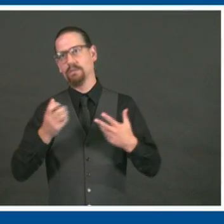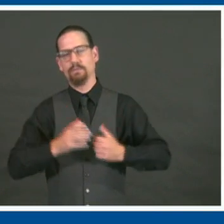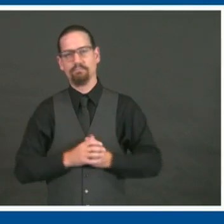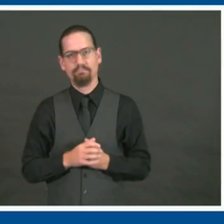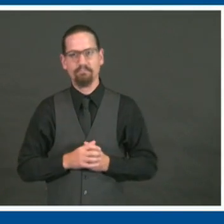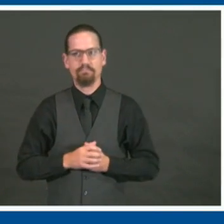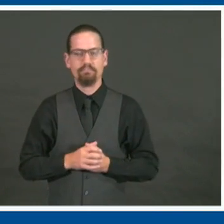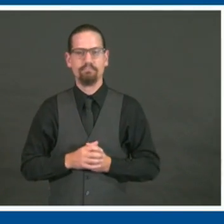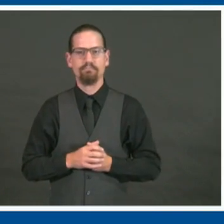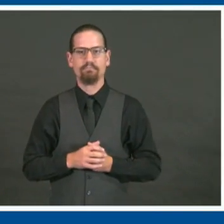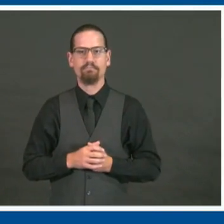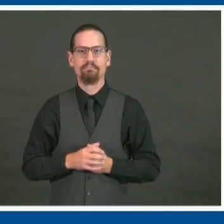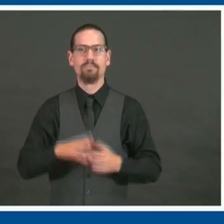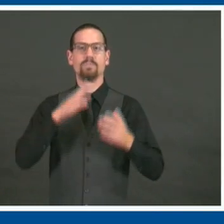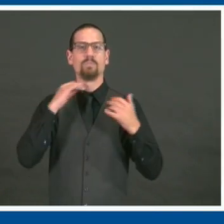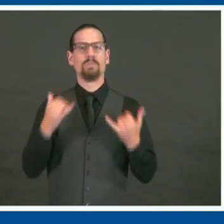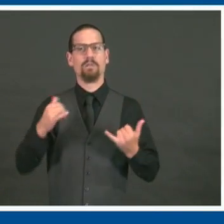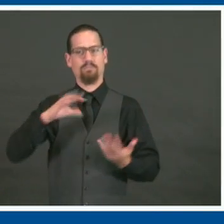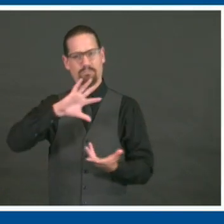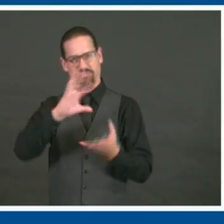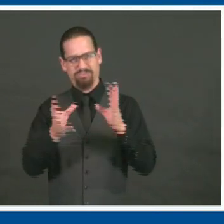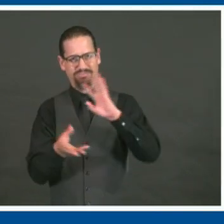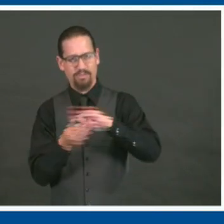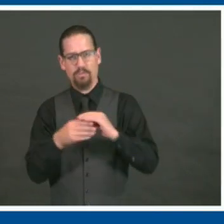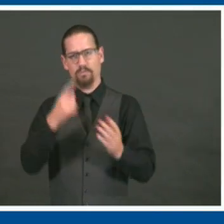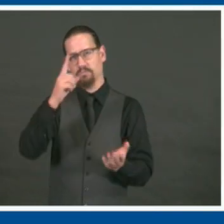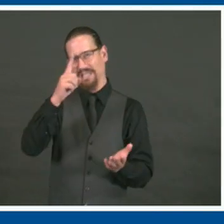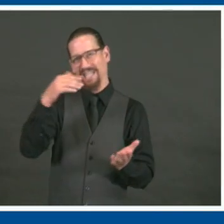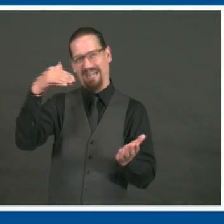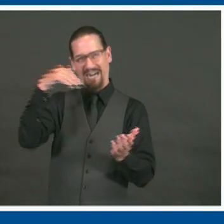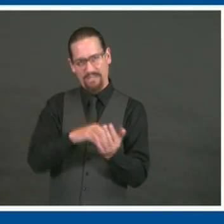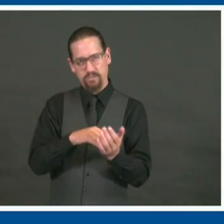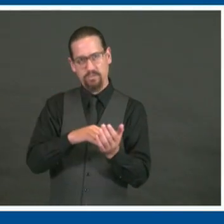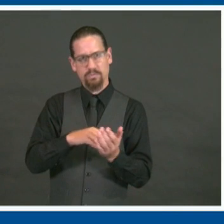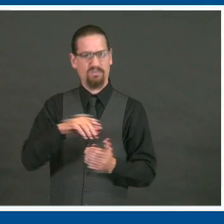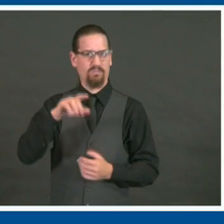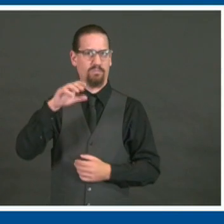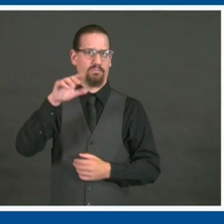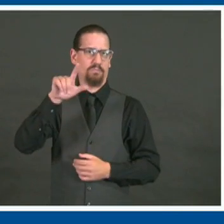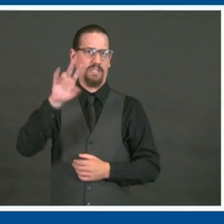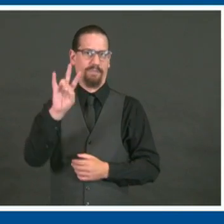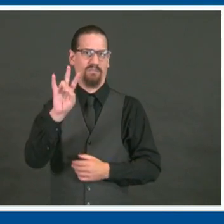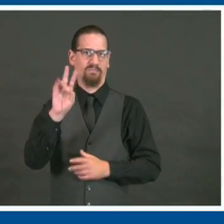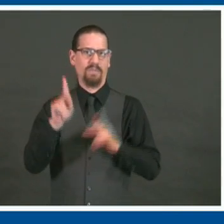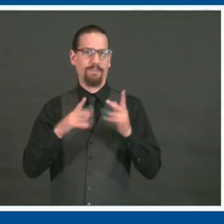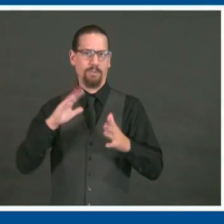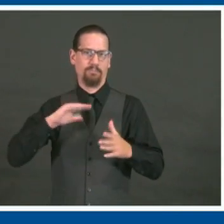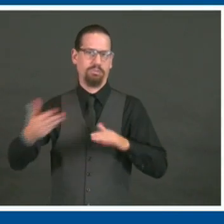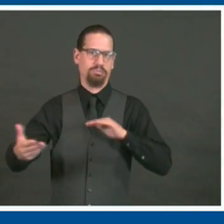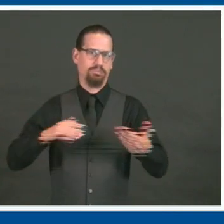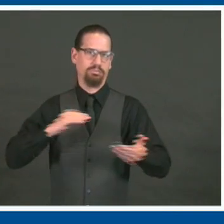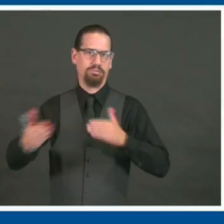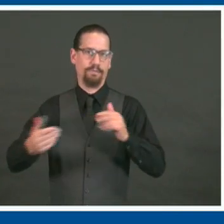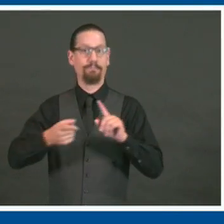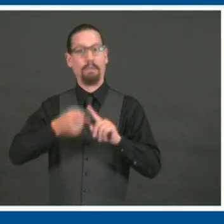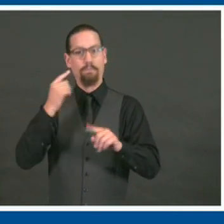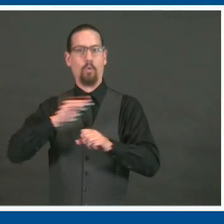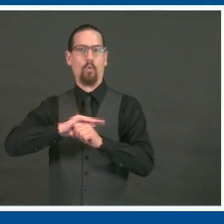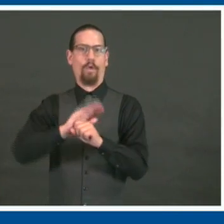1,027 COVID-19 associated fatalities in Rhode Island.